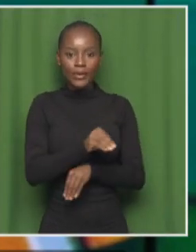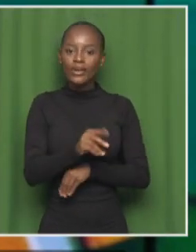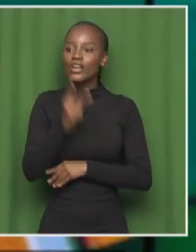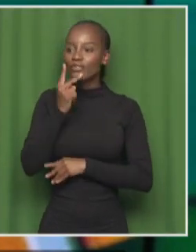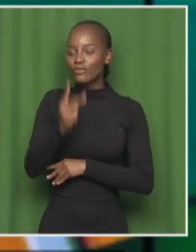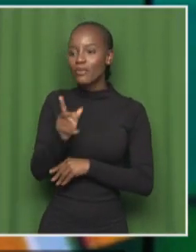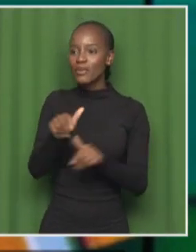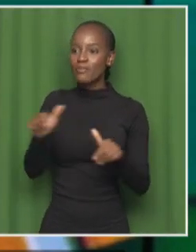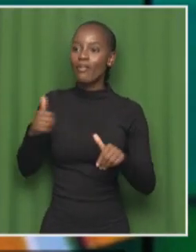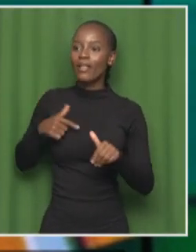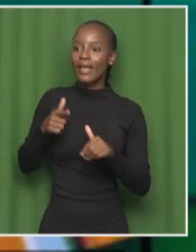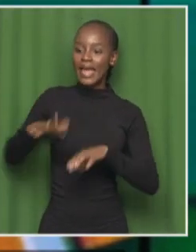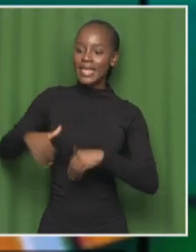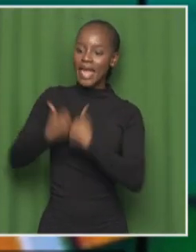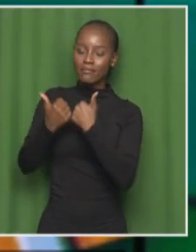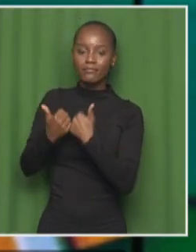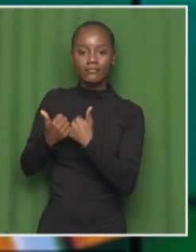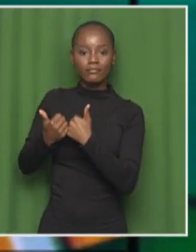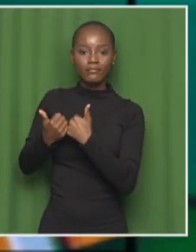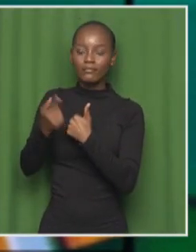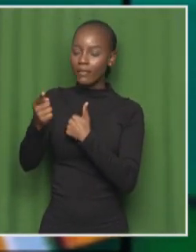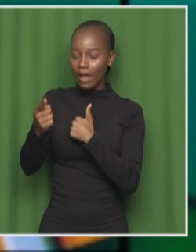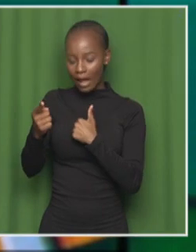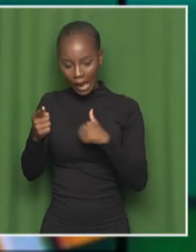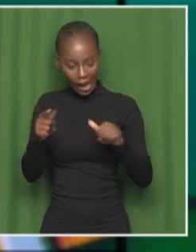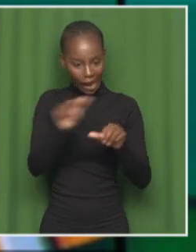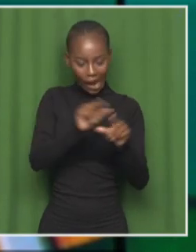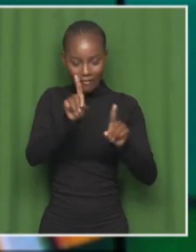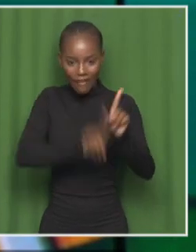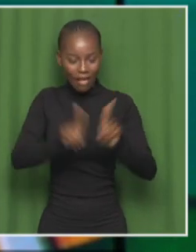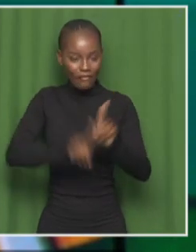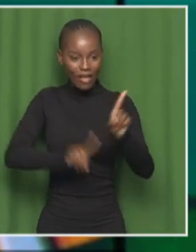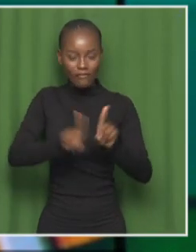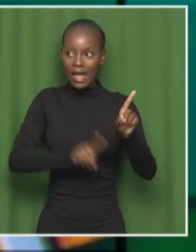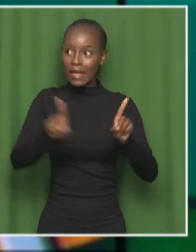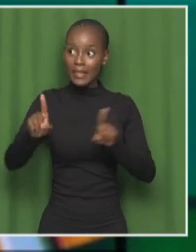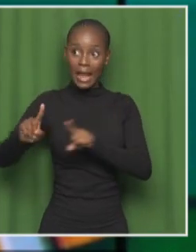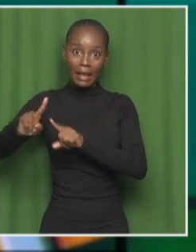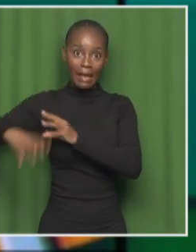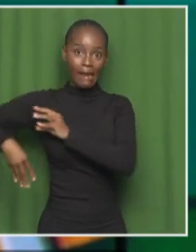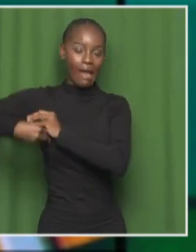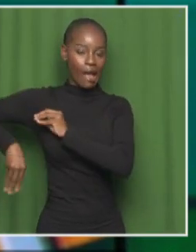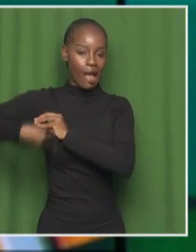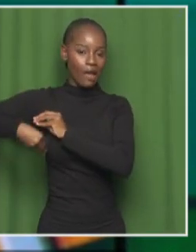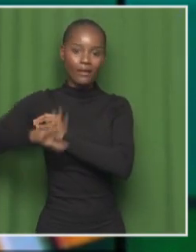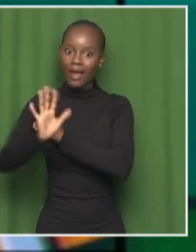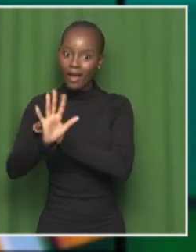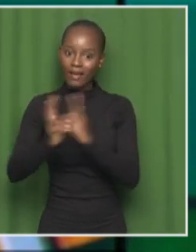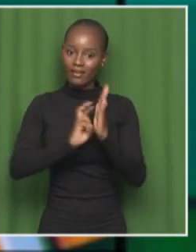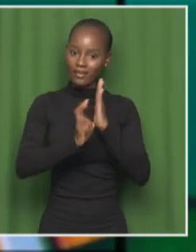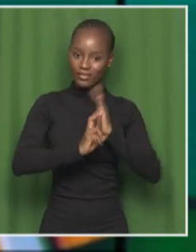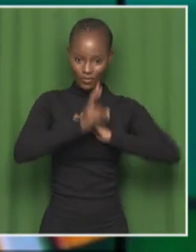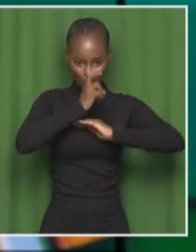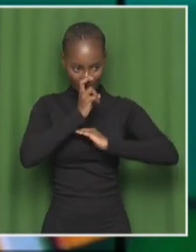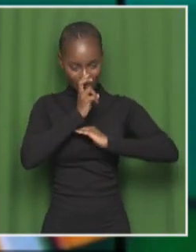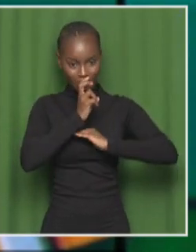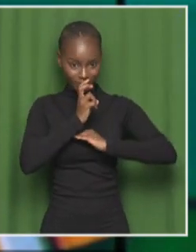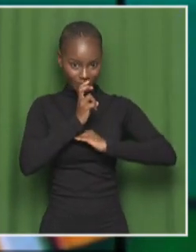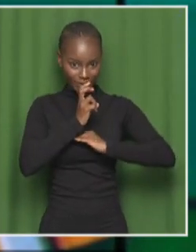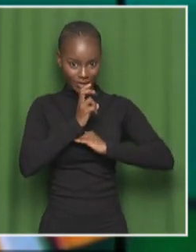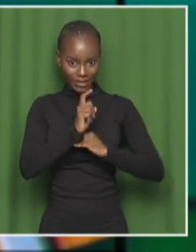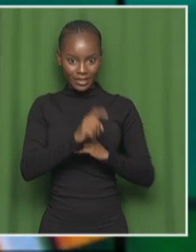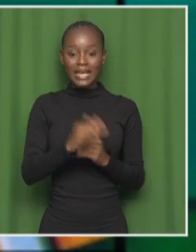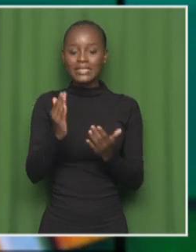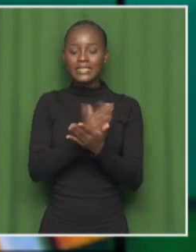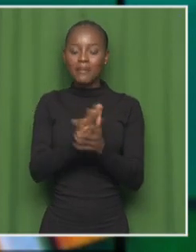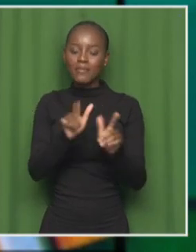next day. You have only 25 minutes to play a standard game. And there are a lot of words that people don't know.